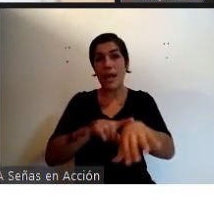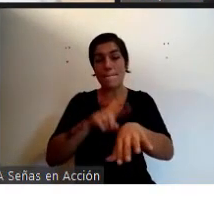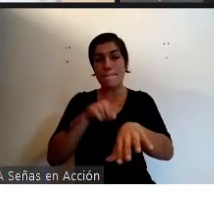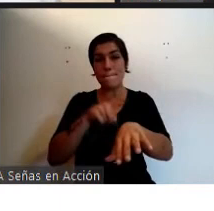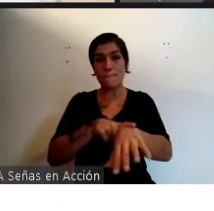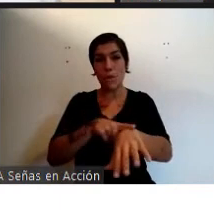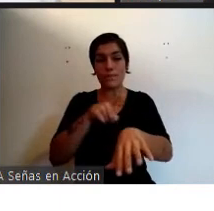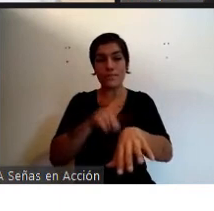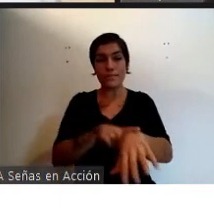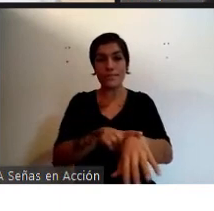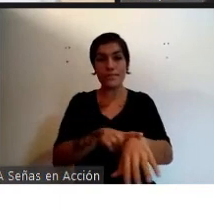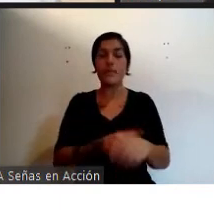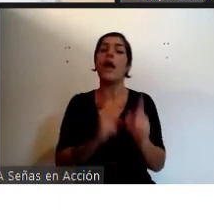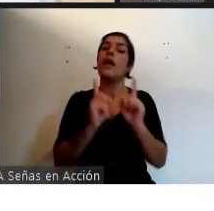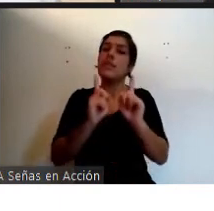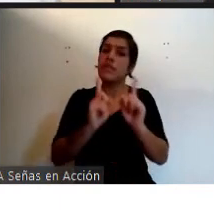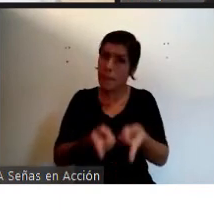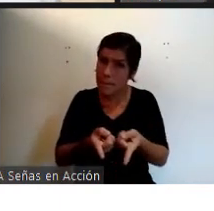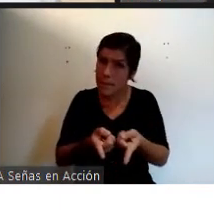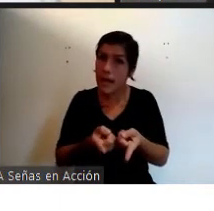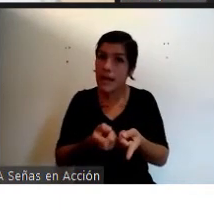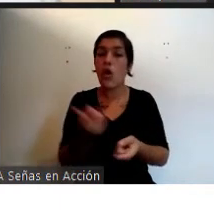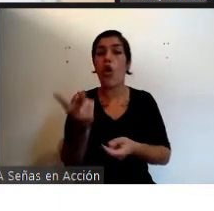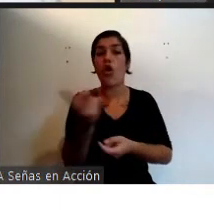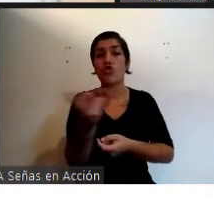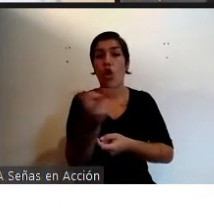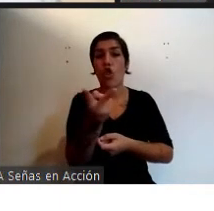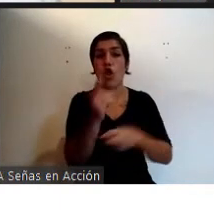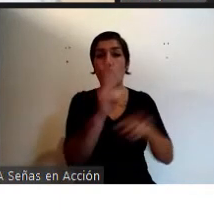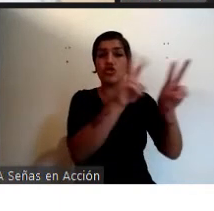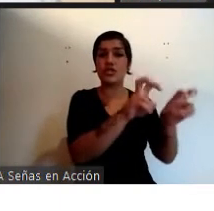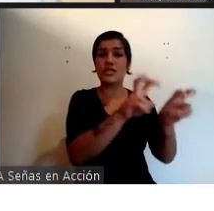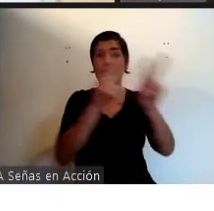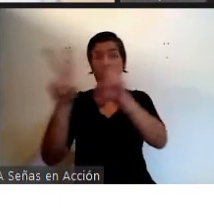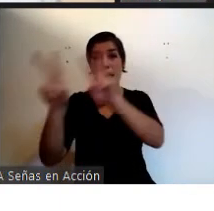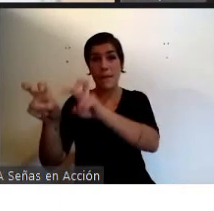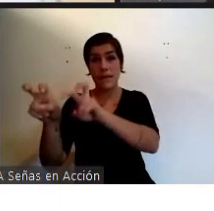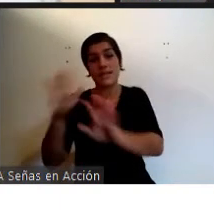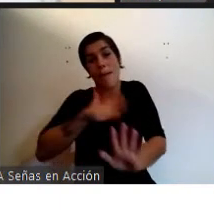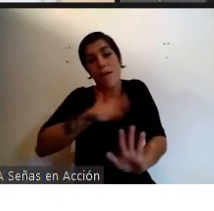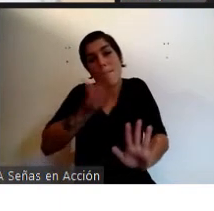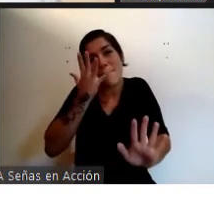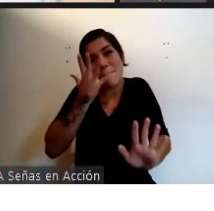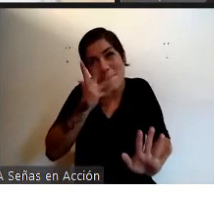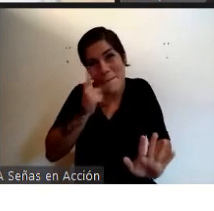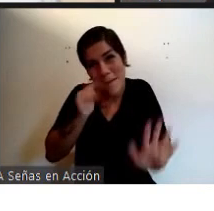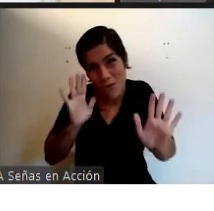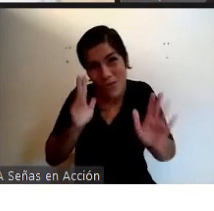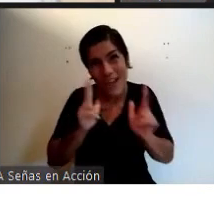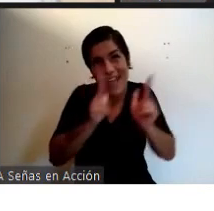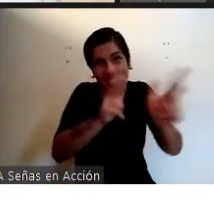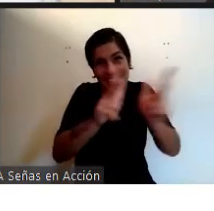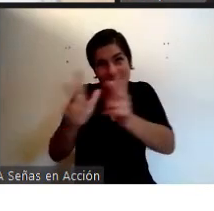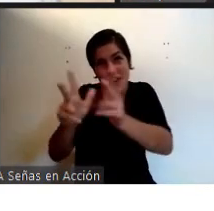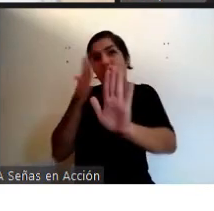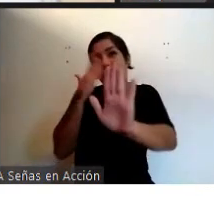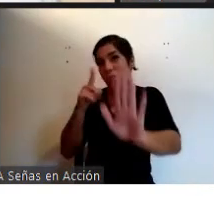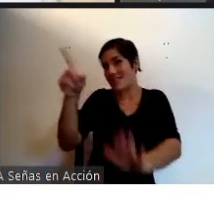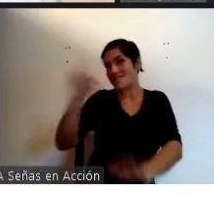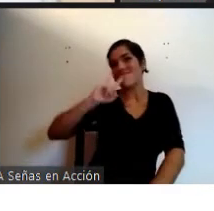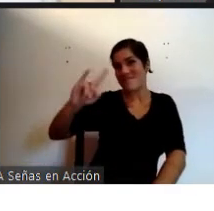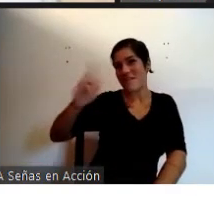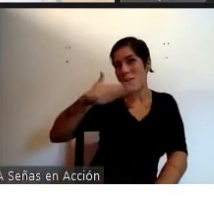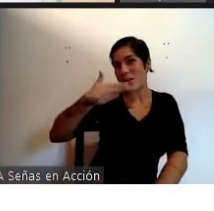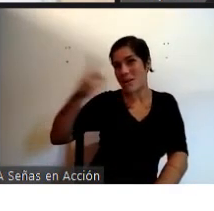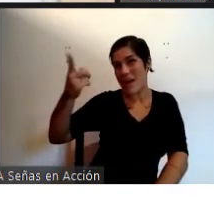are two issues that I'd like to place on the forefront before I give the floor to Aníbal. He had been